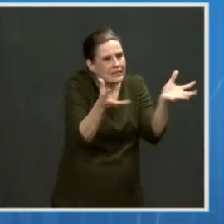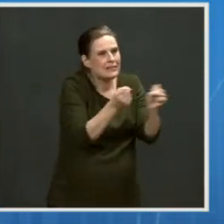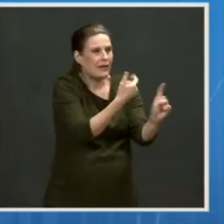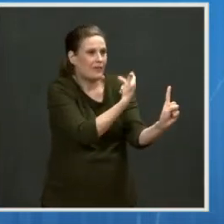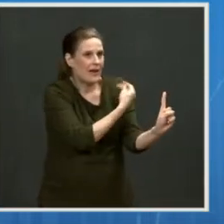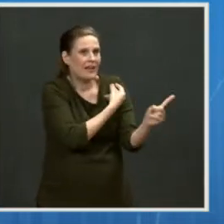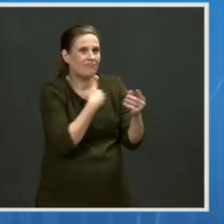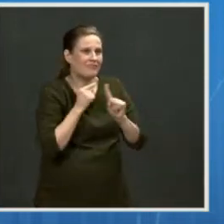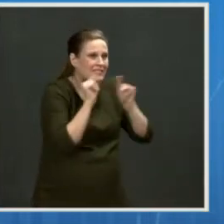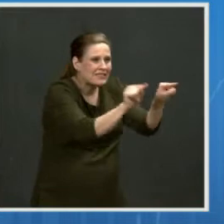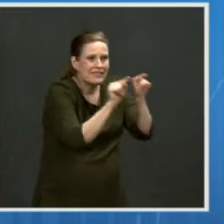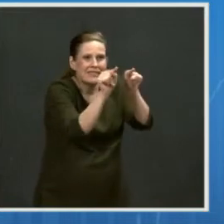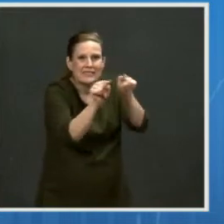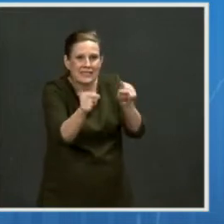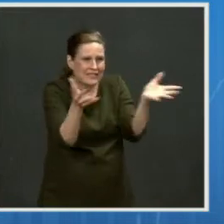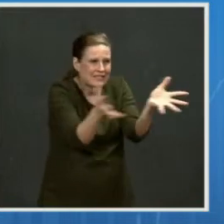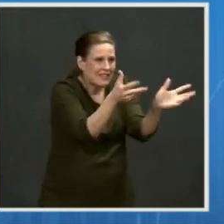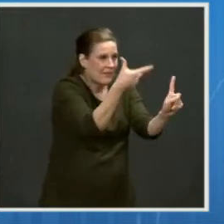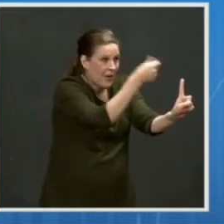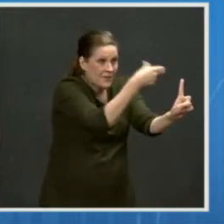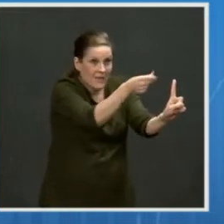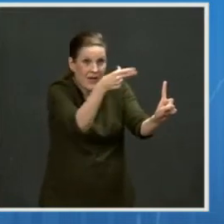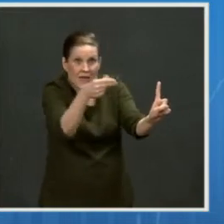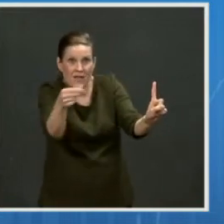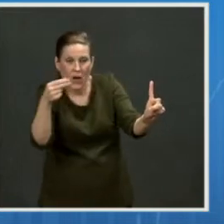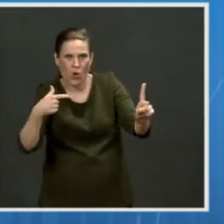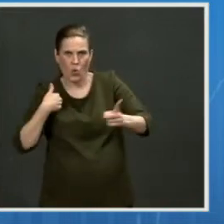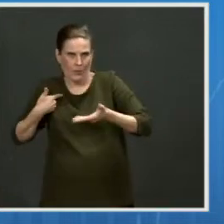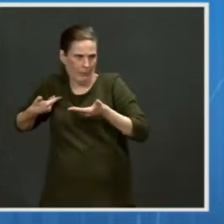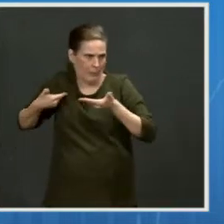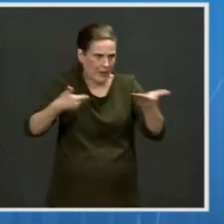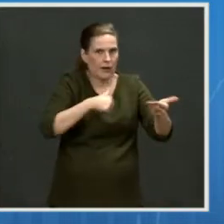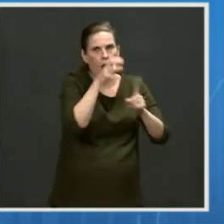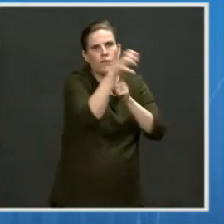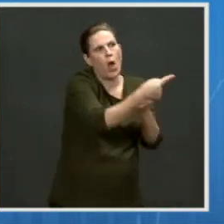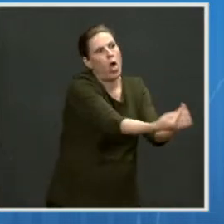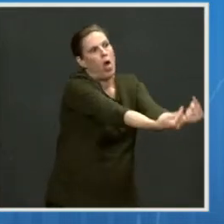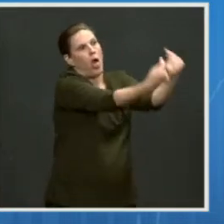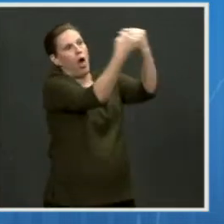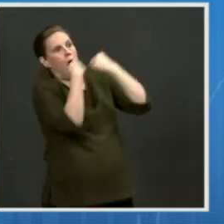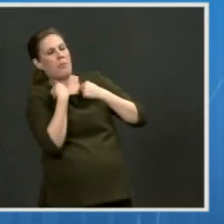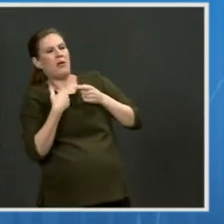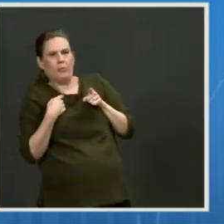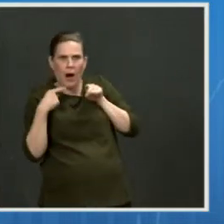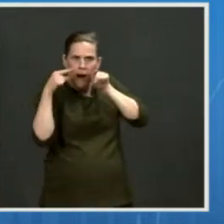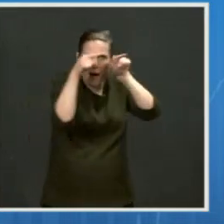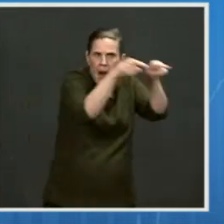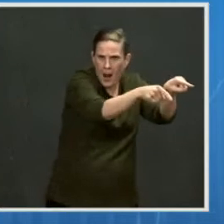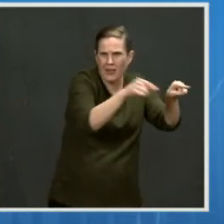COVID-19 vaccines to these individuals. Finally, I want to briefly share that today